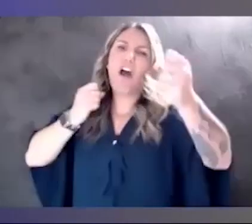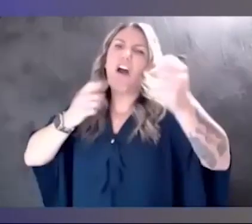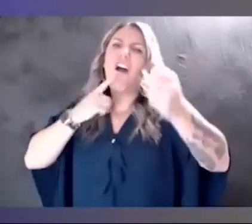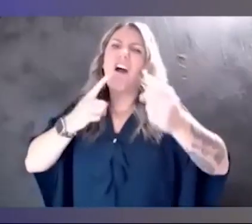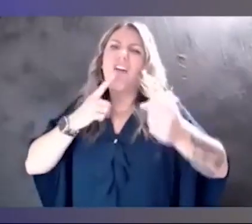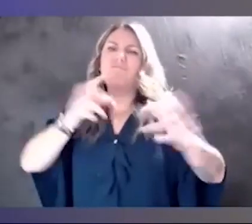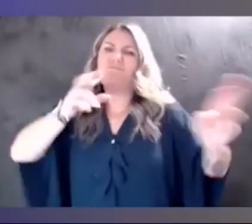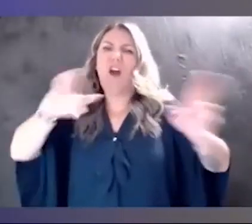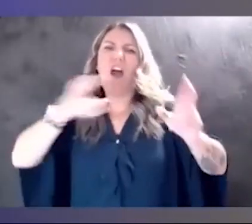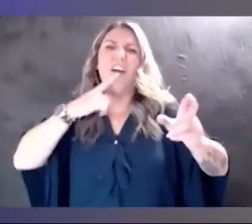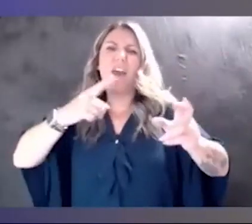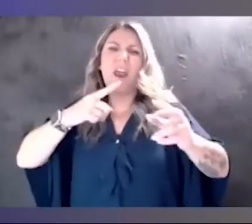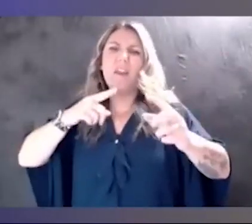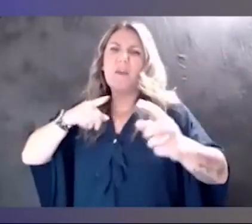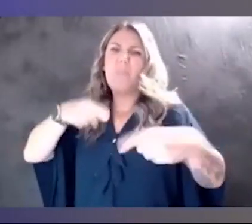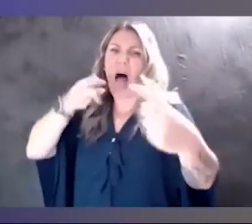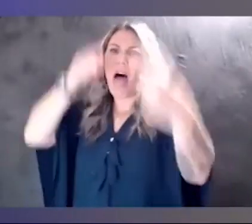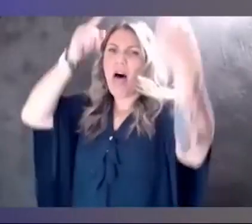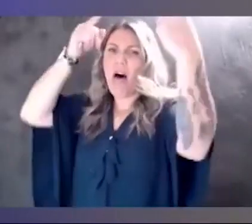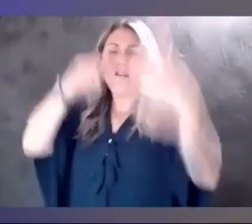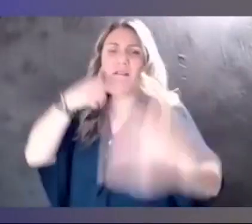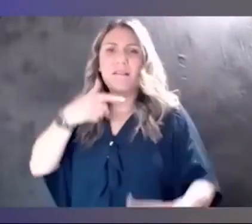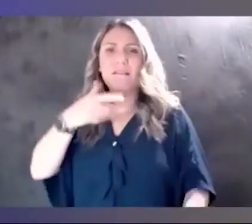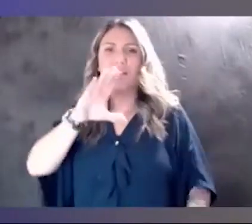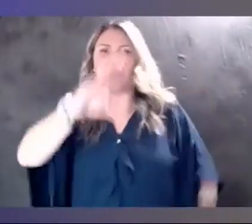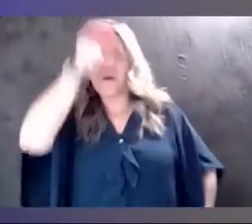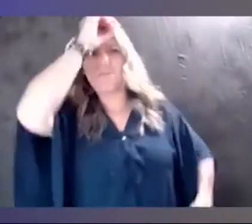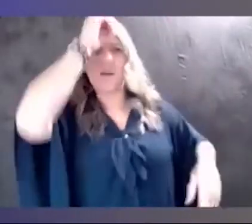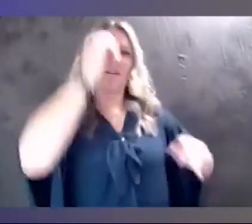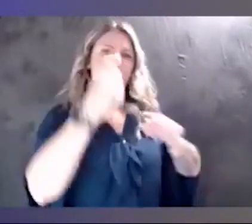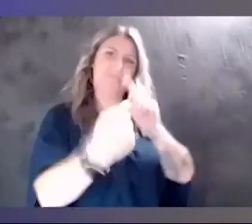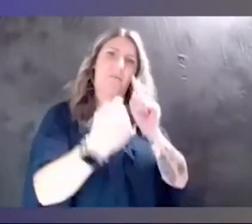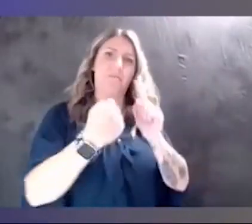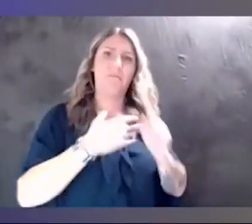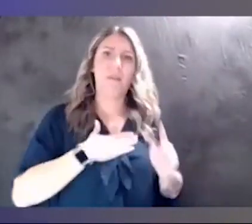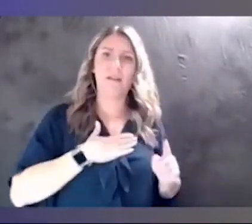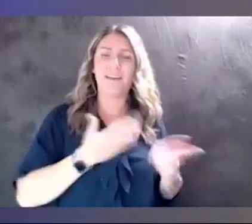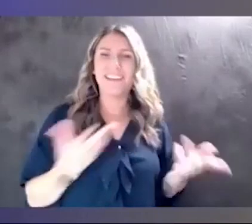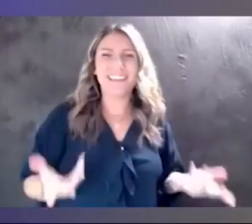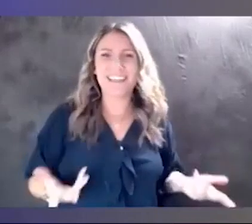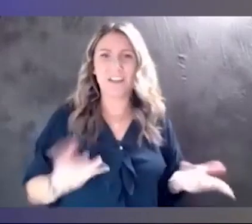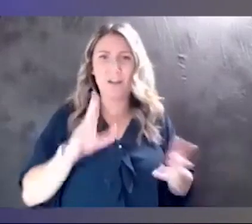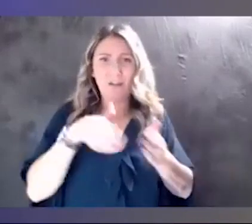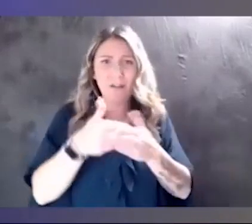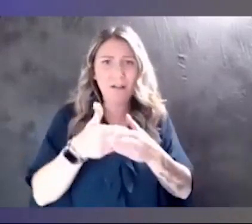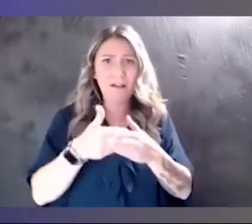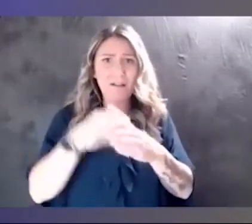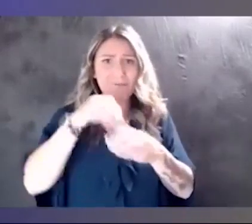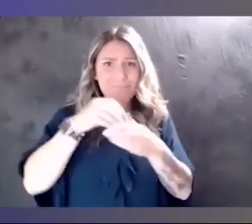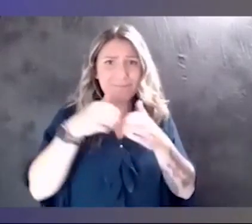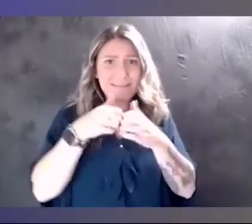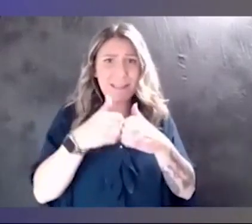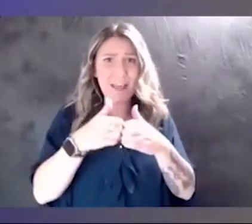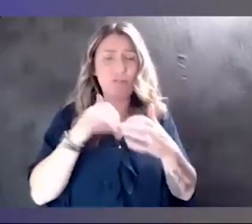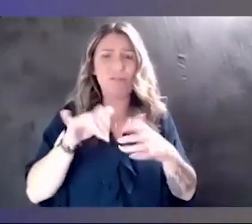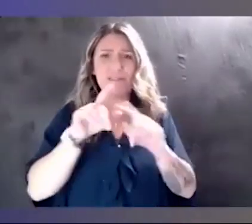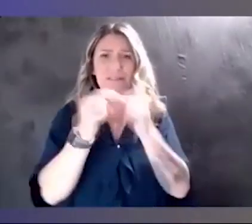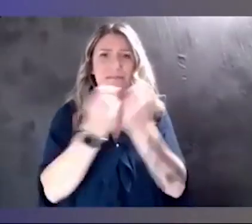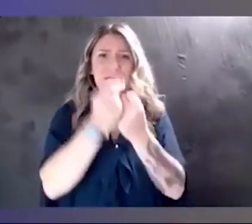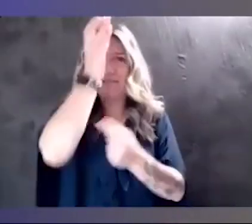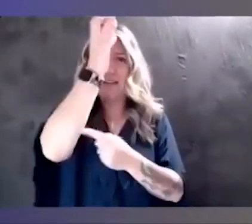duke it out just because your opinion is different than mine. Aren't we all in this together? It's that team concept I continue to try to